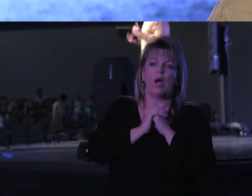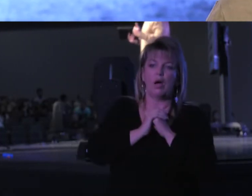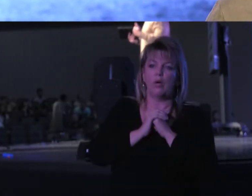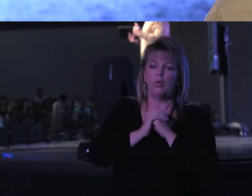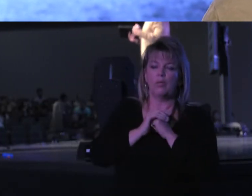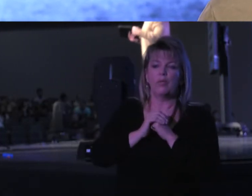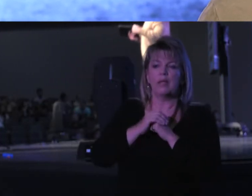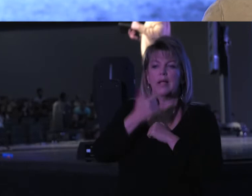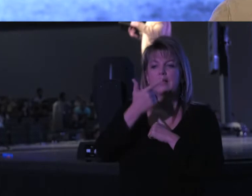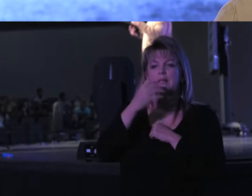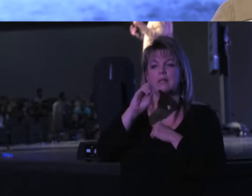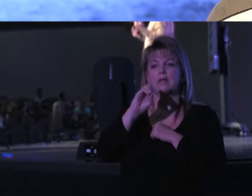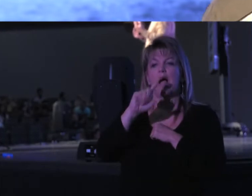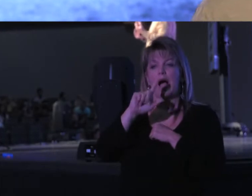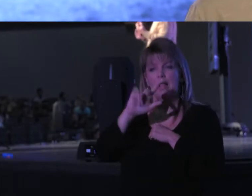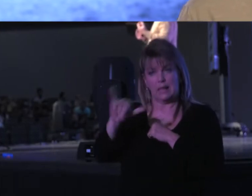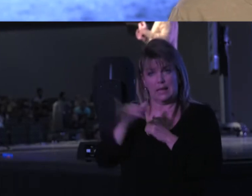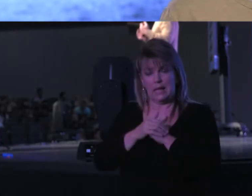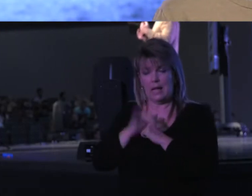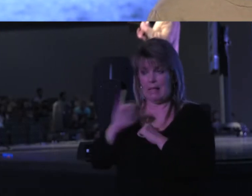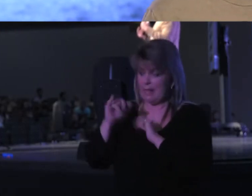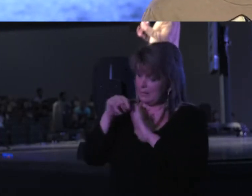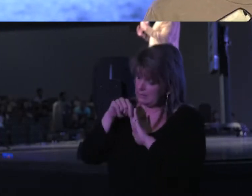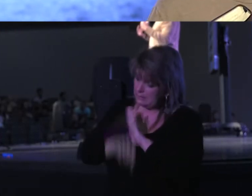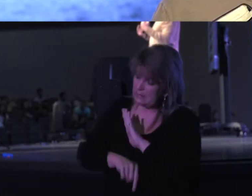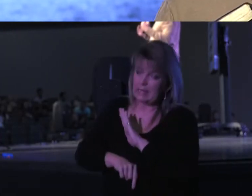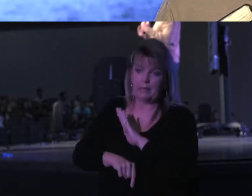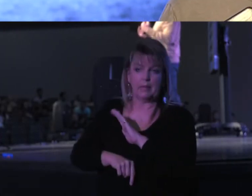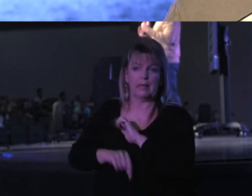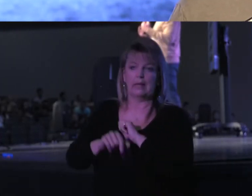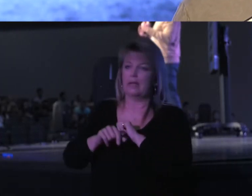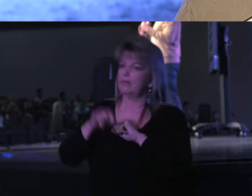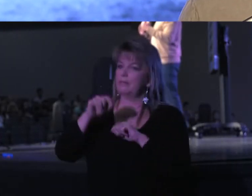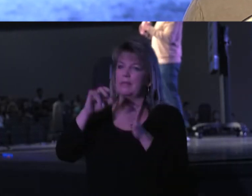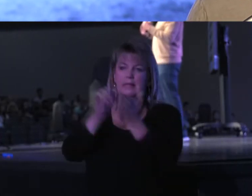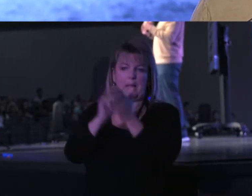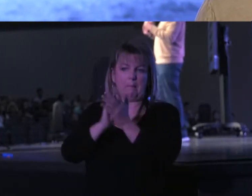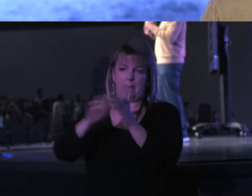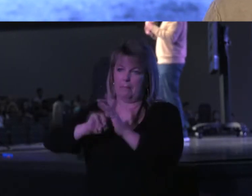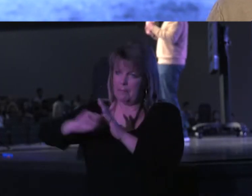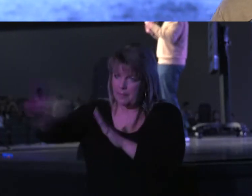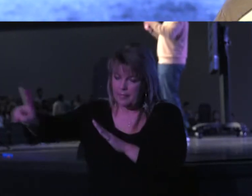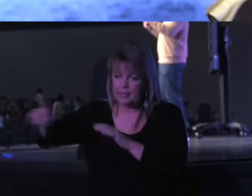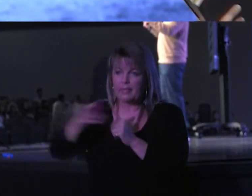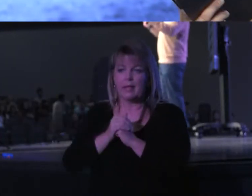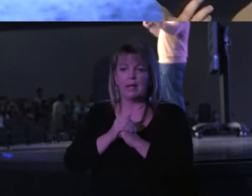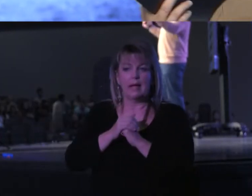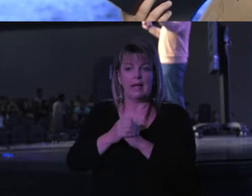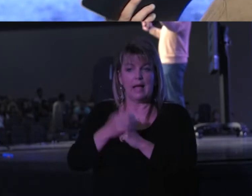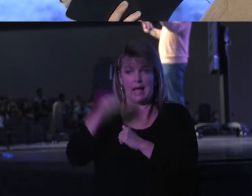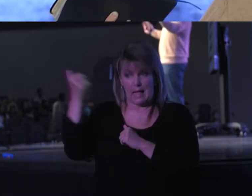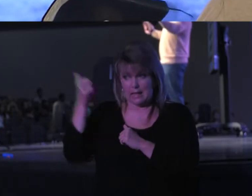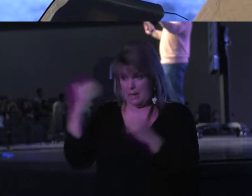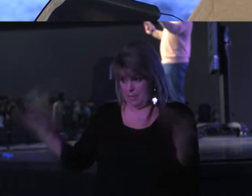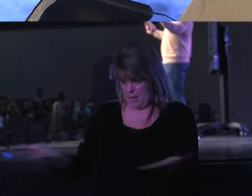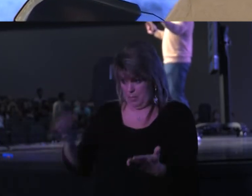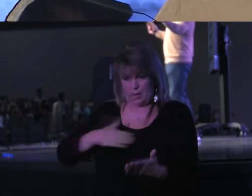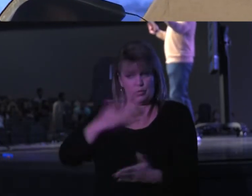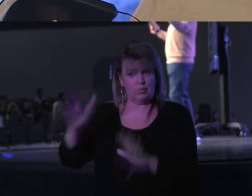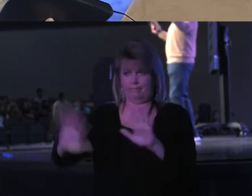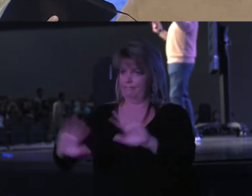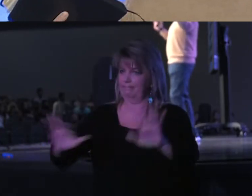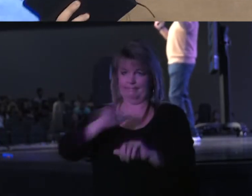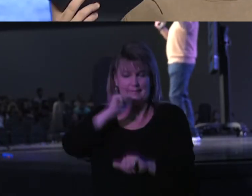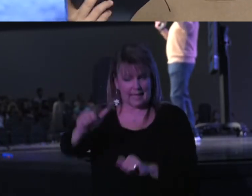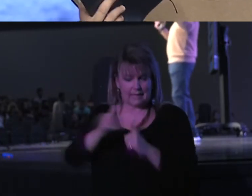that is godly. And that is deep, and it's not escapable. Now, it does not eliminate the presence of joy.